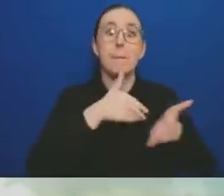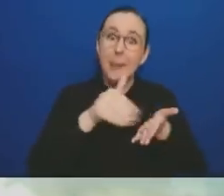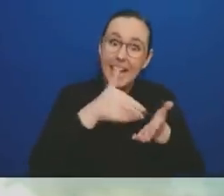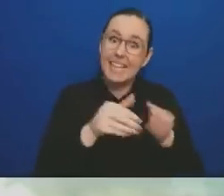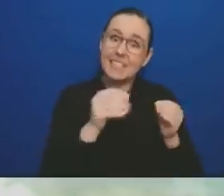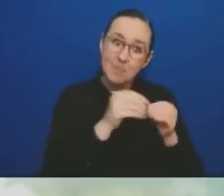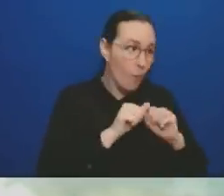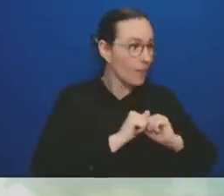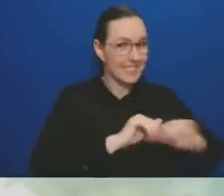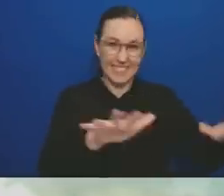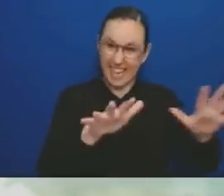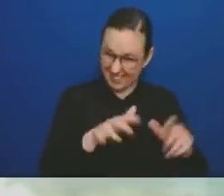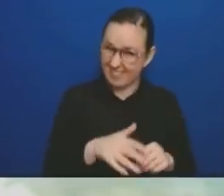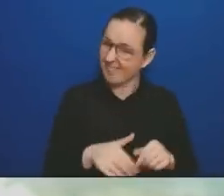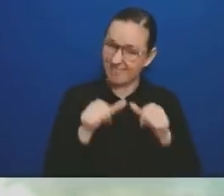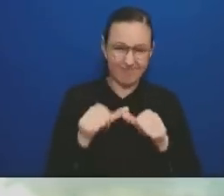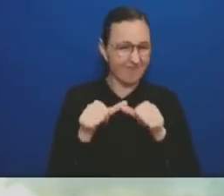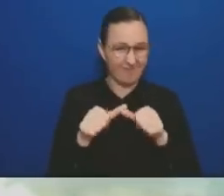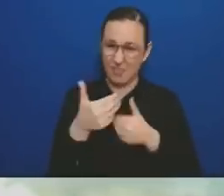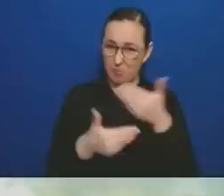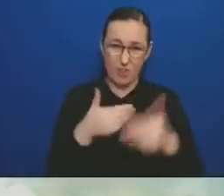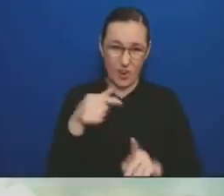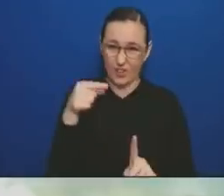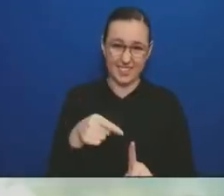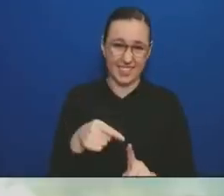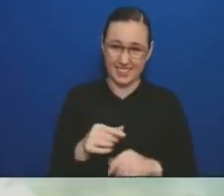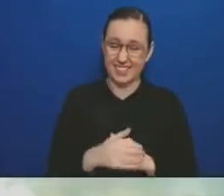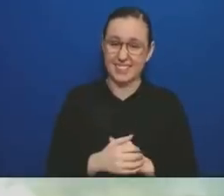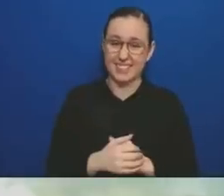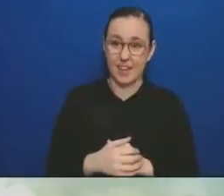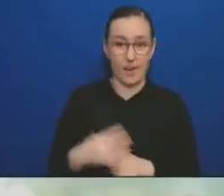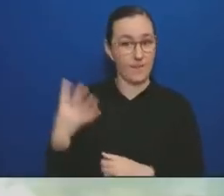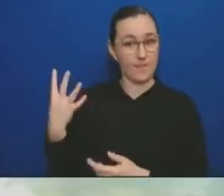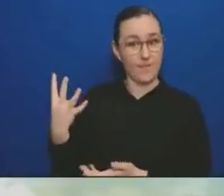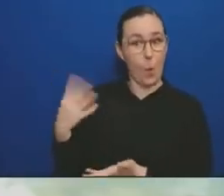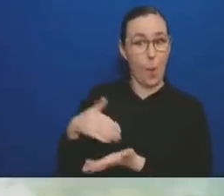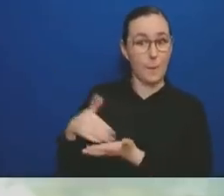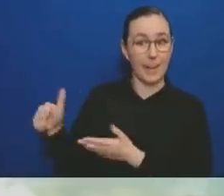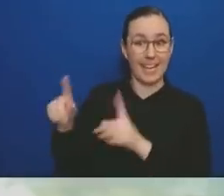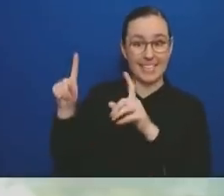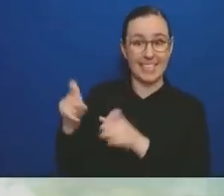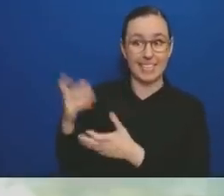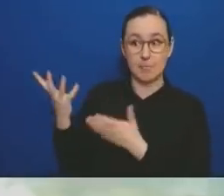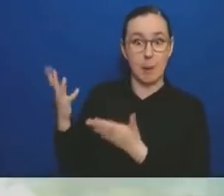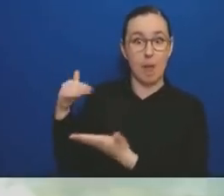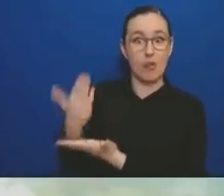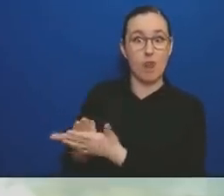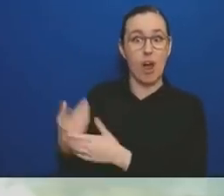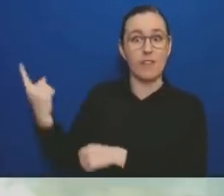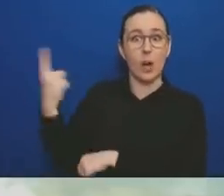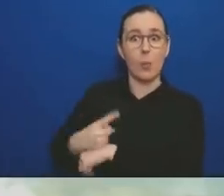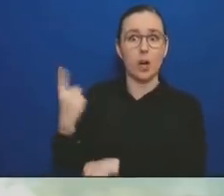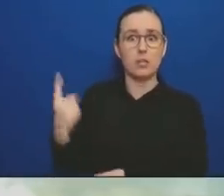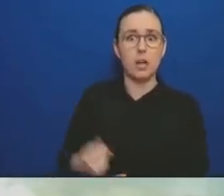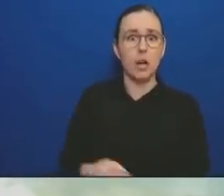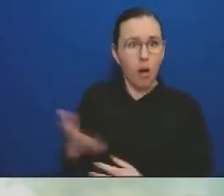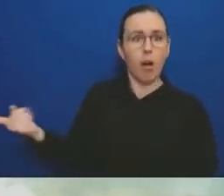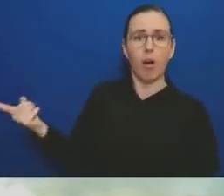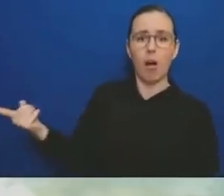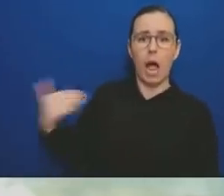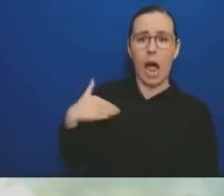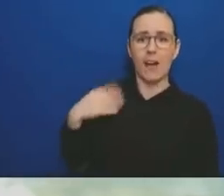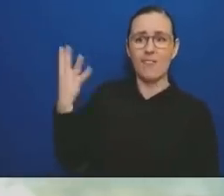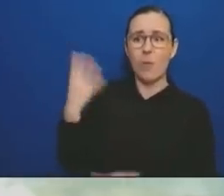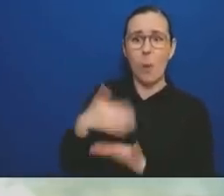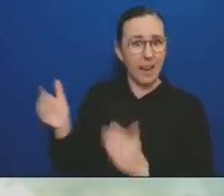then they're also going out in the millions, and that will continue to happen. So if you take it at a point of time, when 4 million tests, say, arrive one day, and you say, well, there are